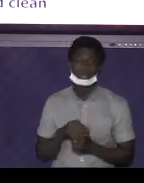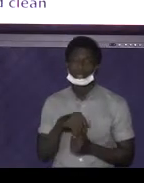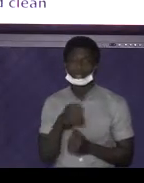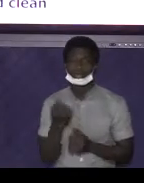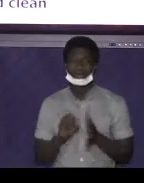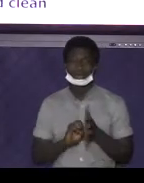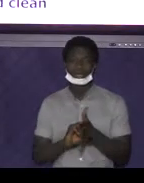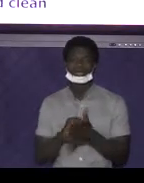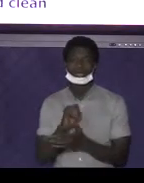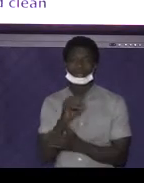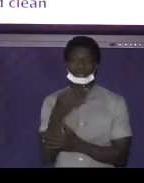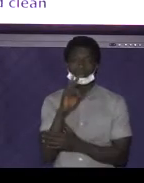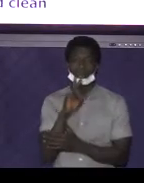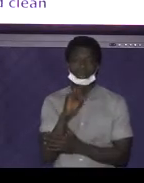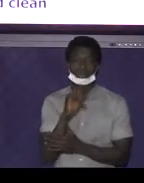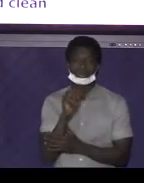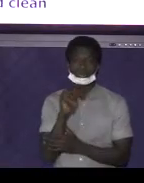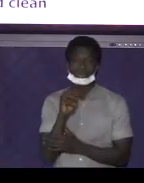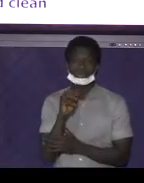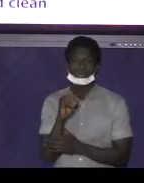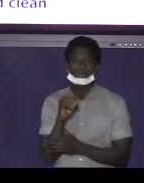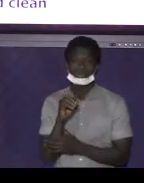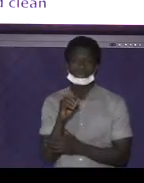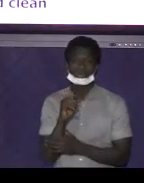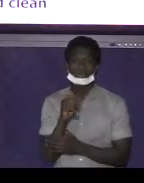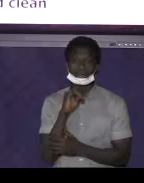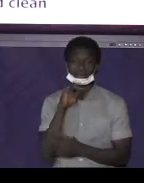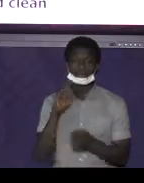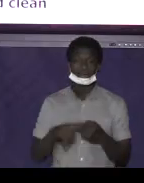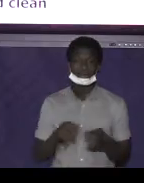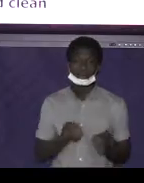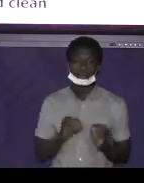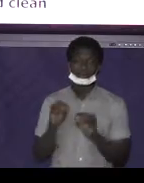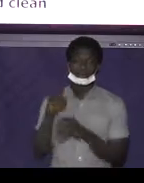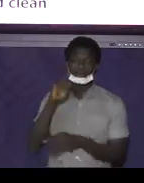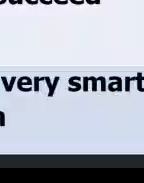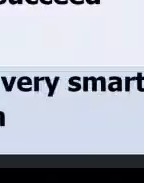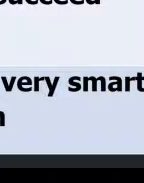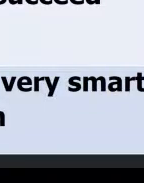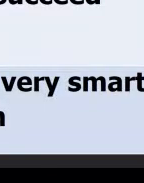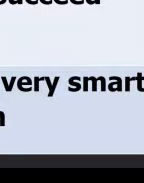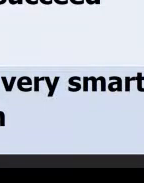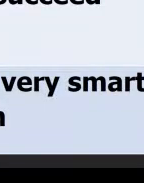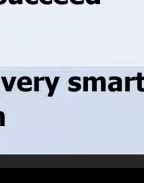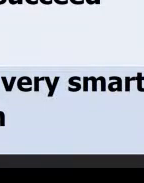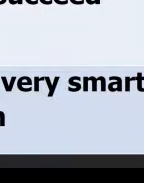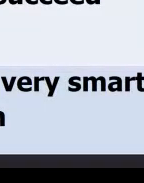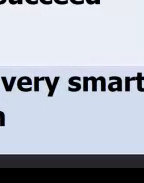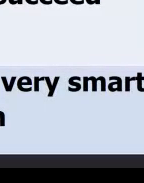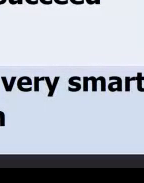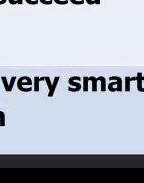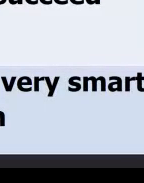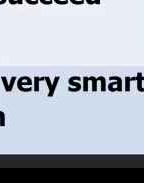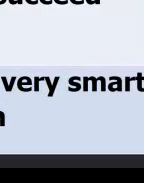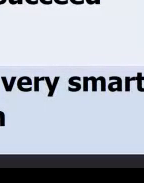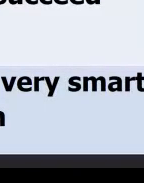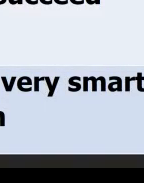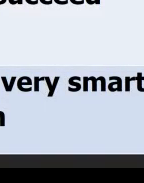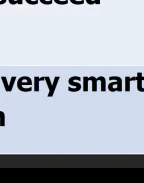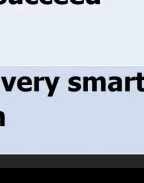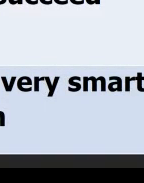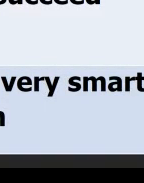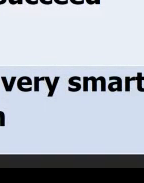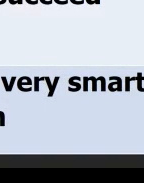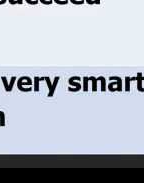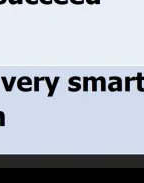Another example of an idiomatic expression is to put one's shoulders to the wheel. To put one's shoulders to the